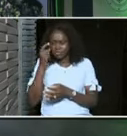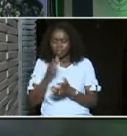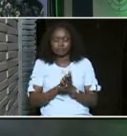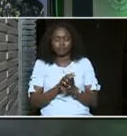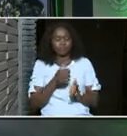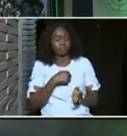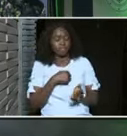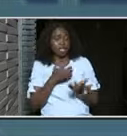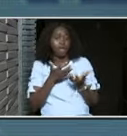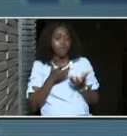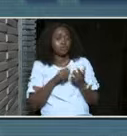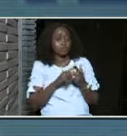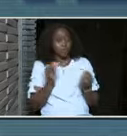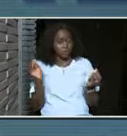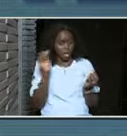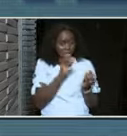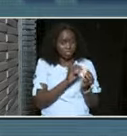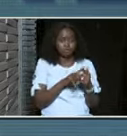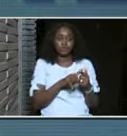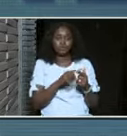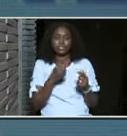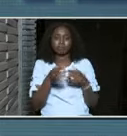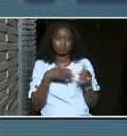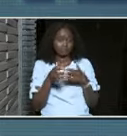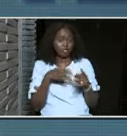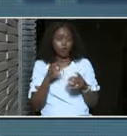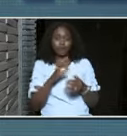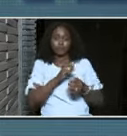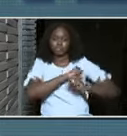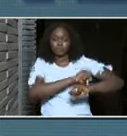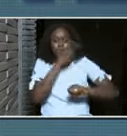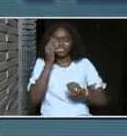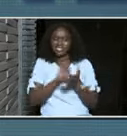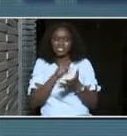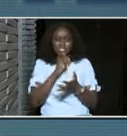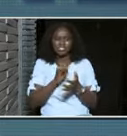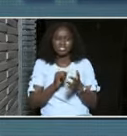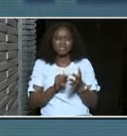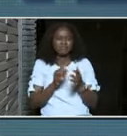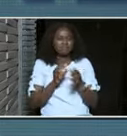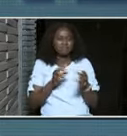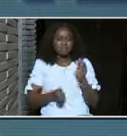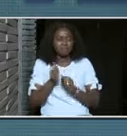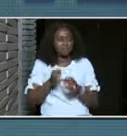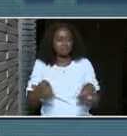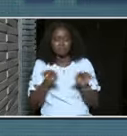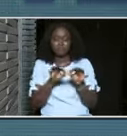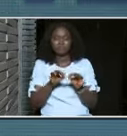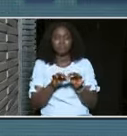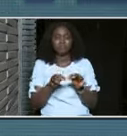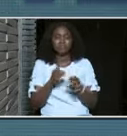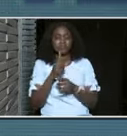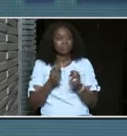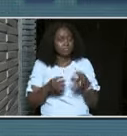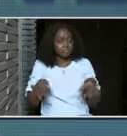to add to the issue of security. That's the main problem in Nigeria right now. People can't move out. You get